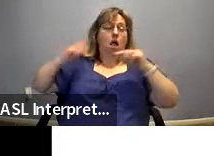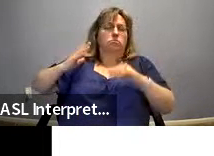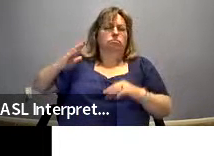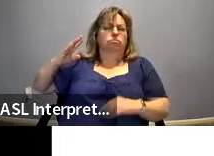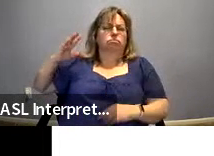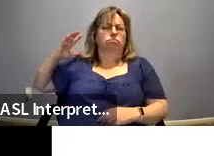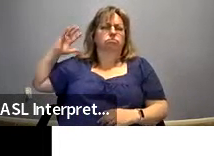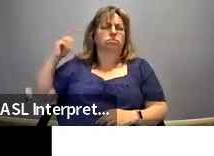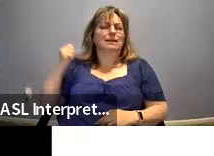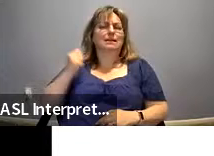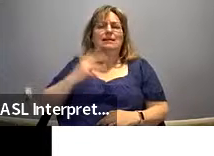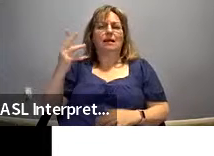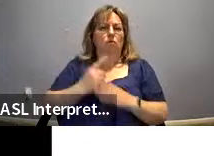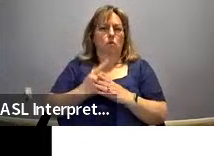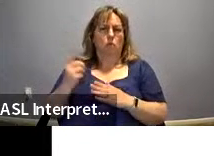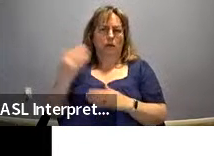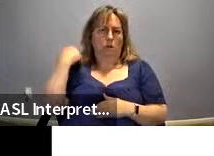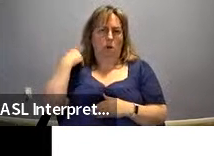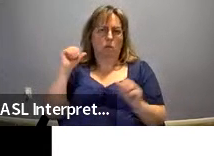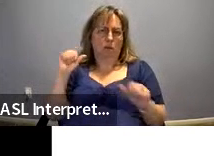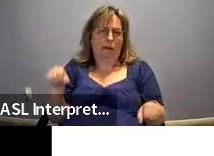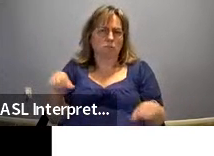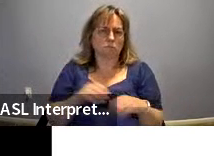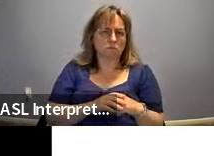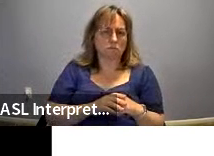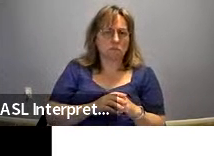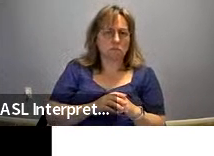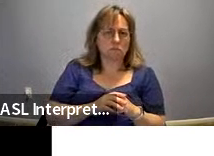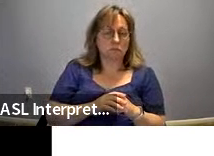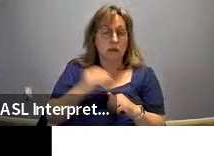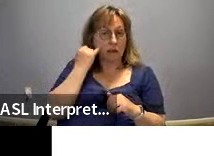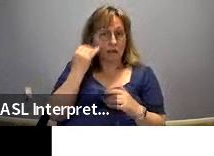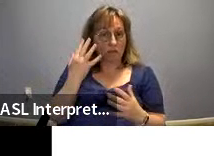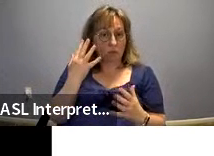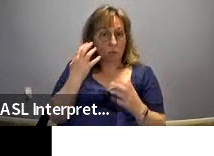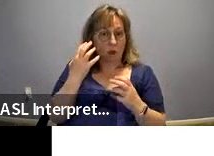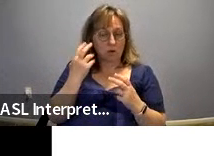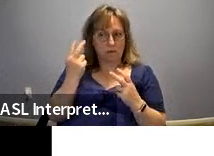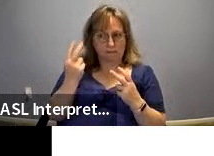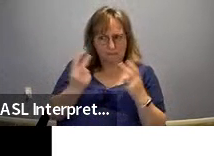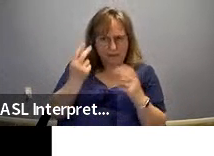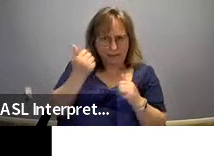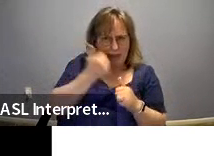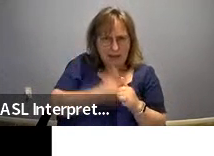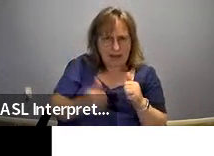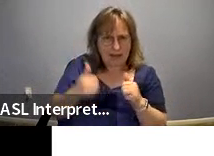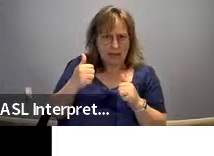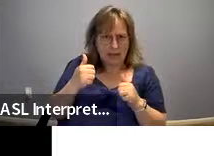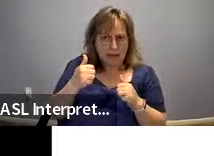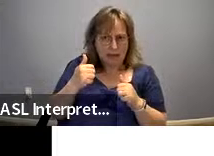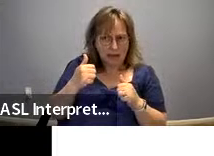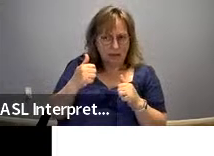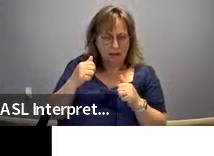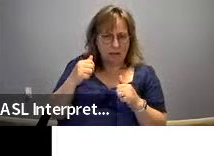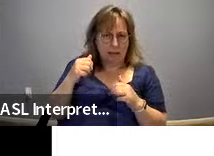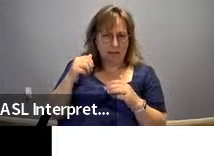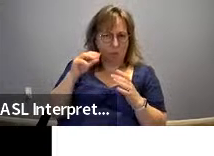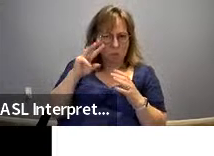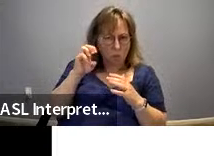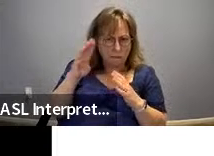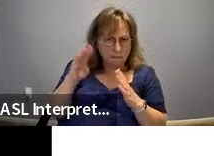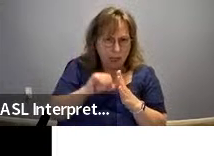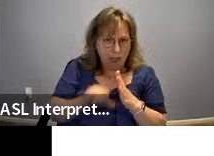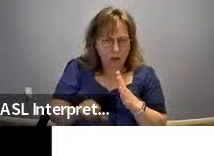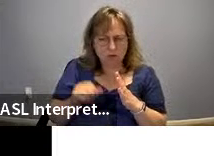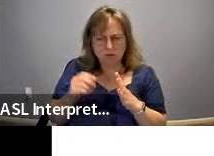weeks ago if we need to. If you'd like to visit any of these sites to see what the student was seeing or trying to see,